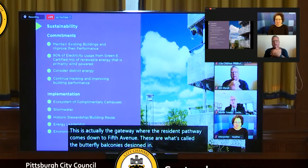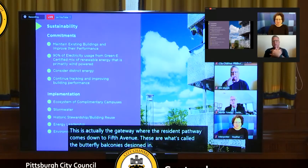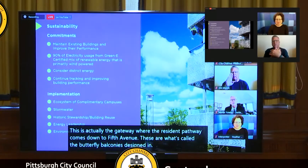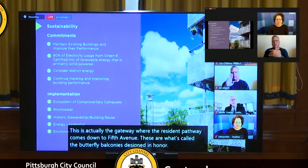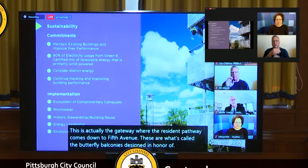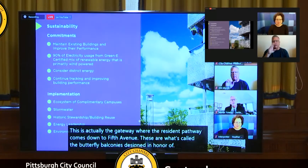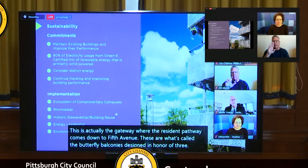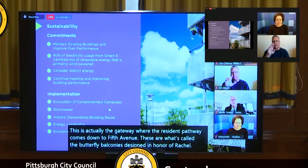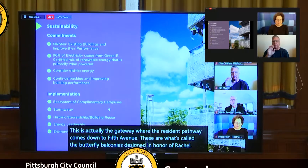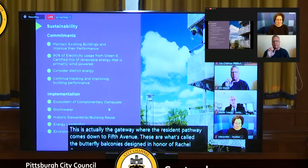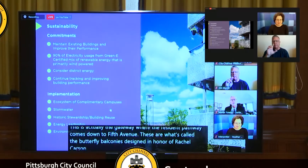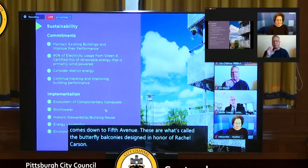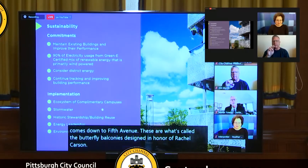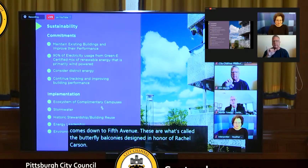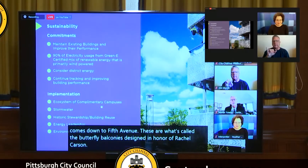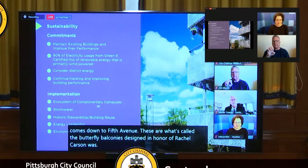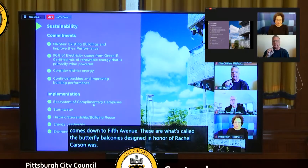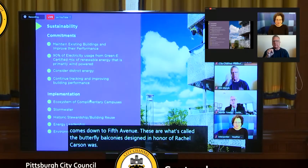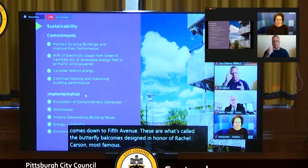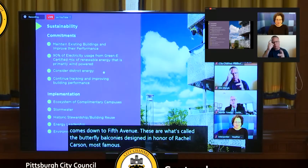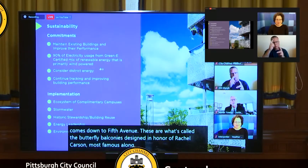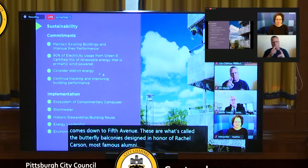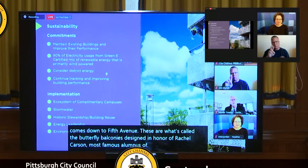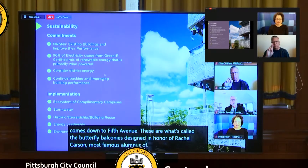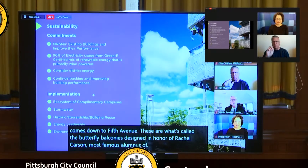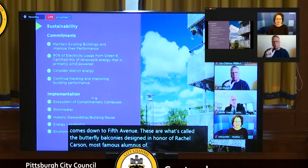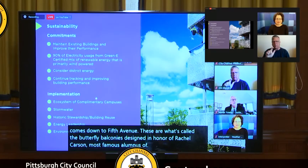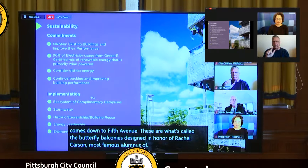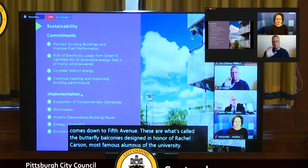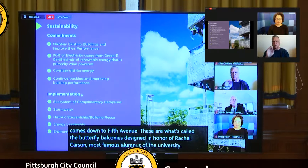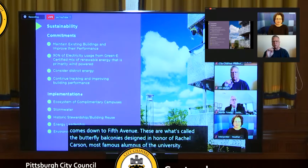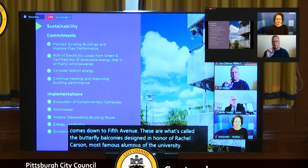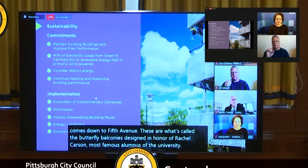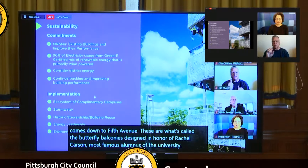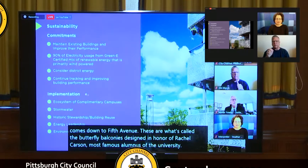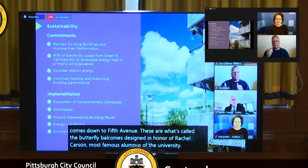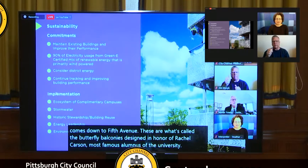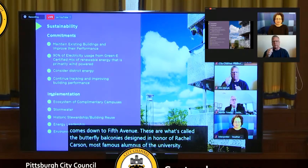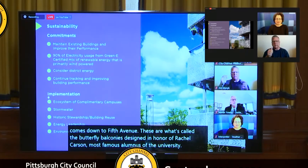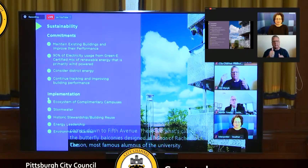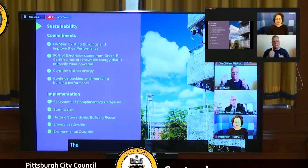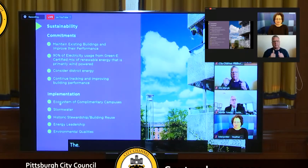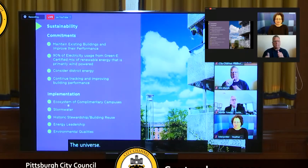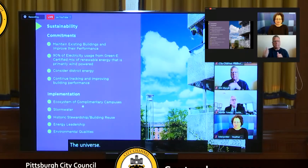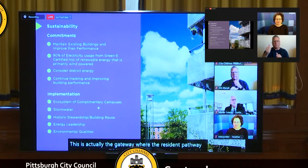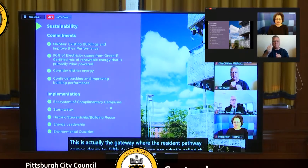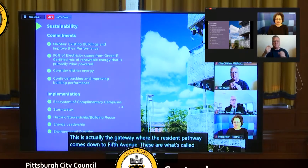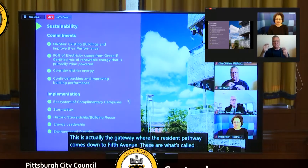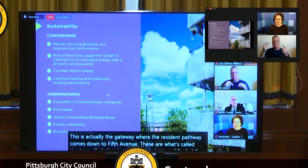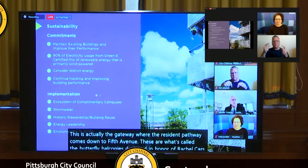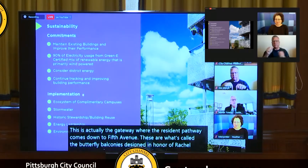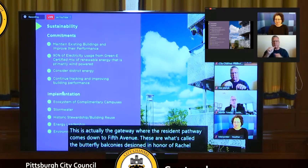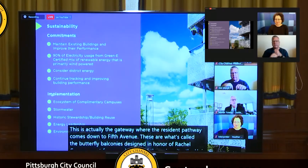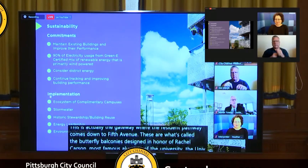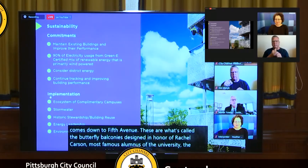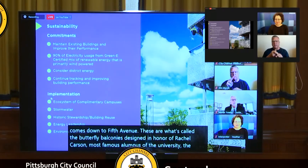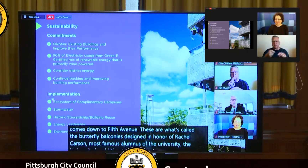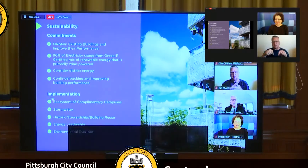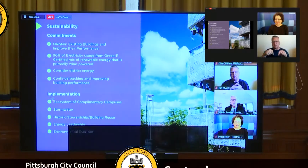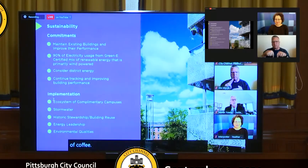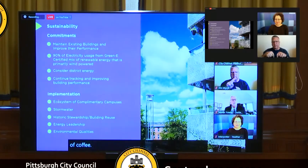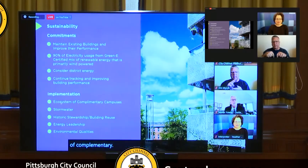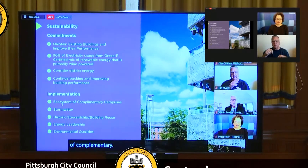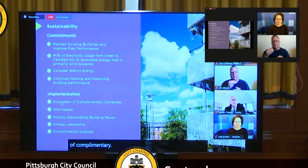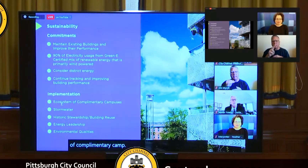of Rachel Carson, most famous alumnus of the university. The university, in addition to the ecosystem of